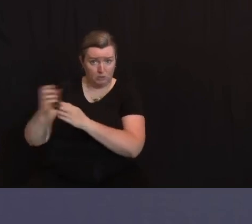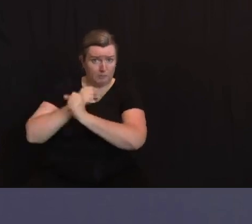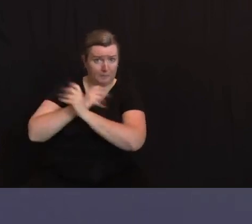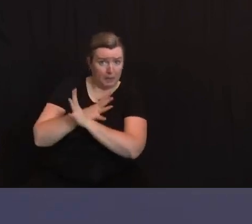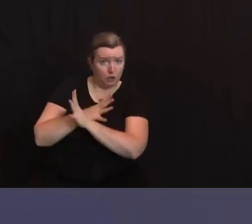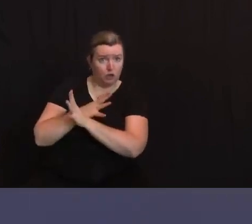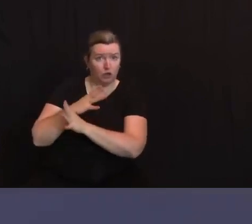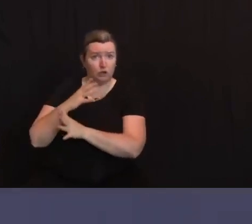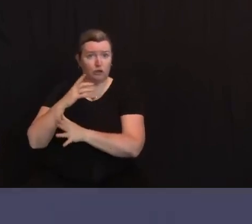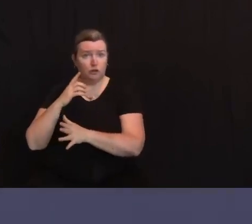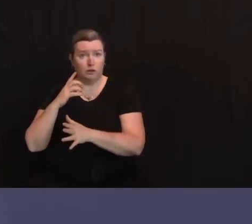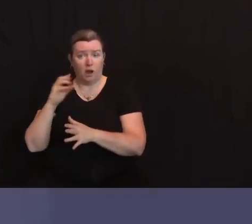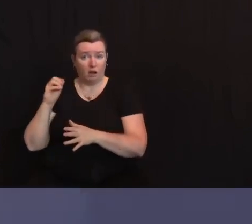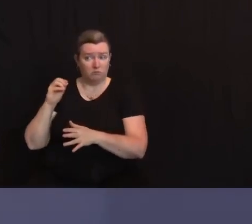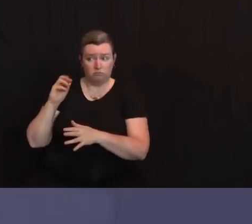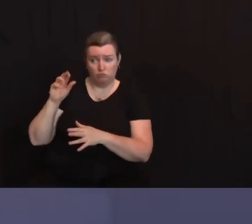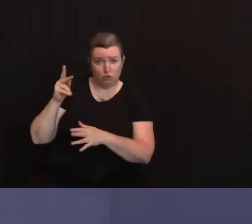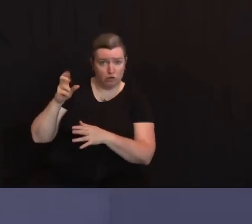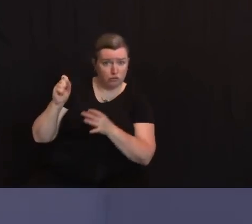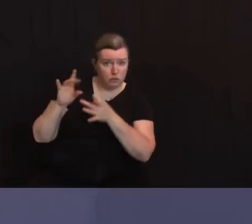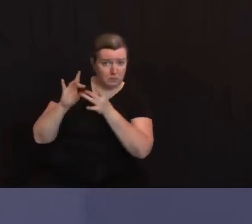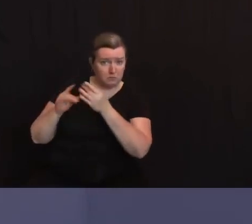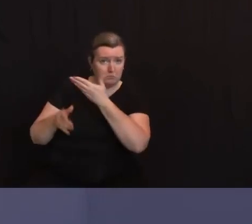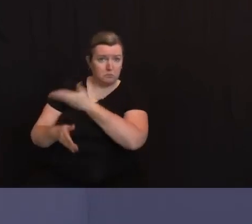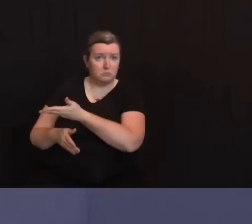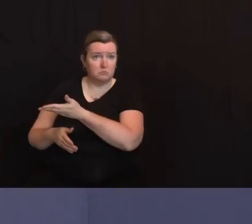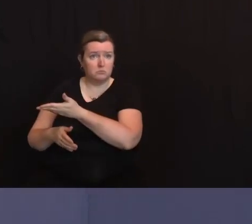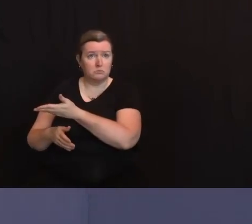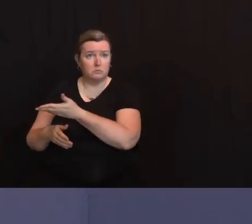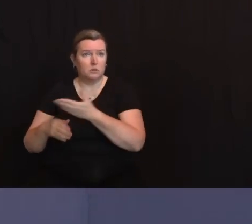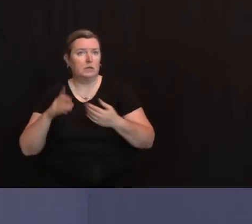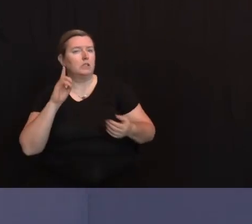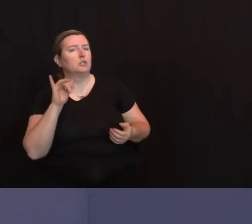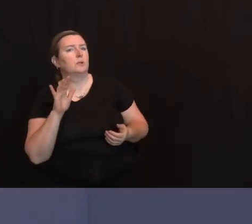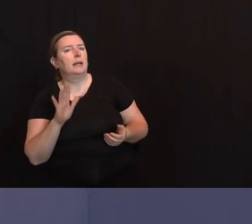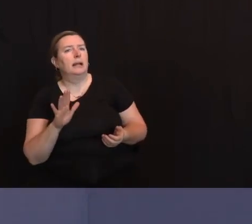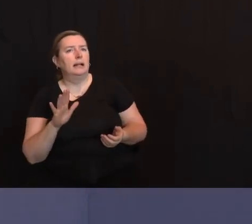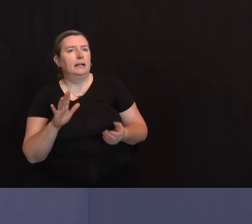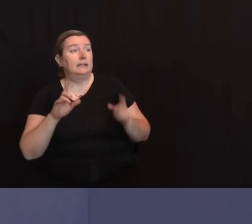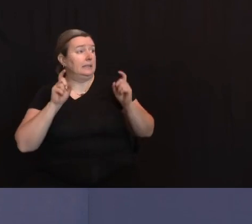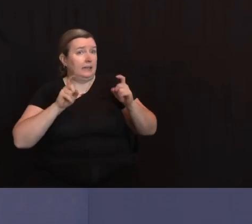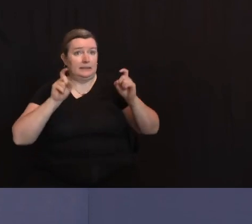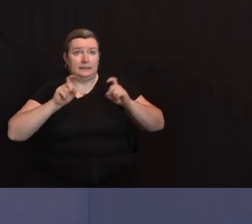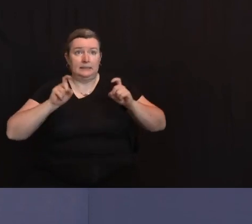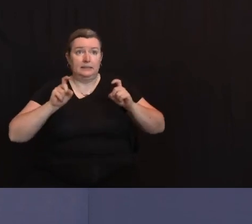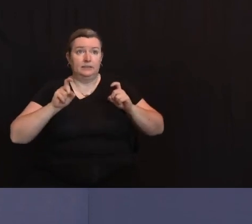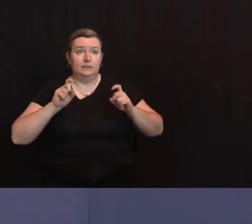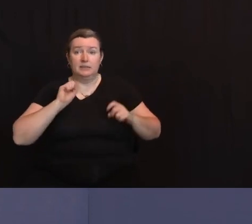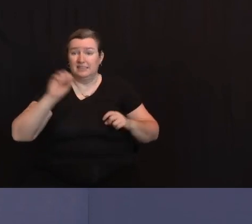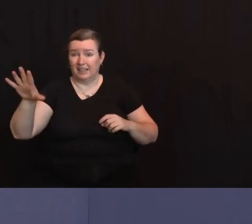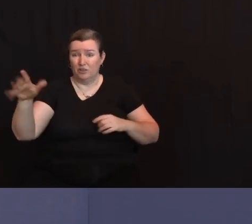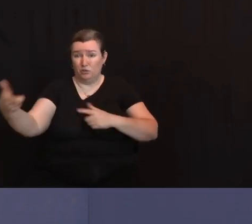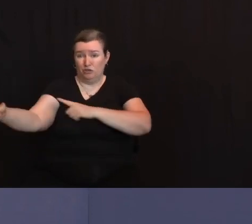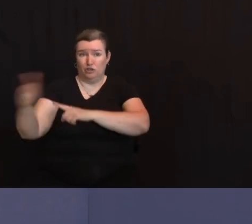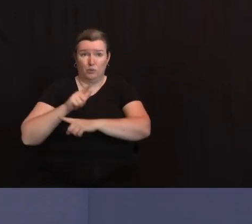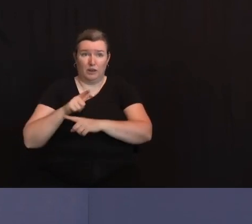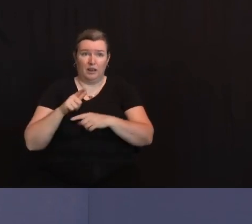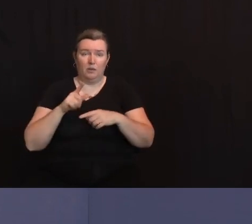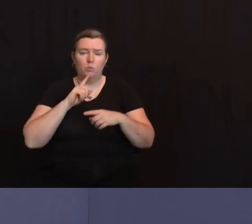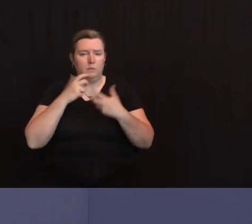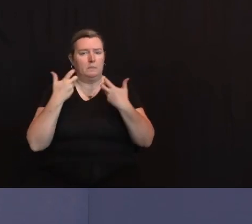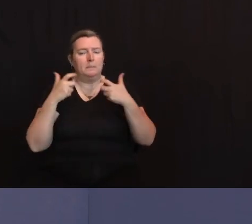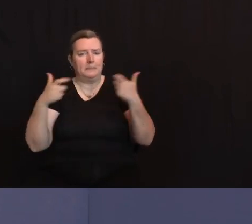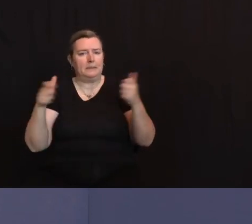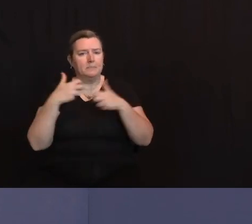Rutgers? Well, the turnaround on testing, I would have to say right now, is our biggest issue. Because if you are